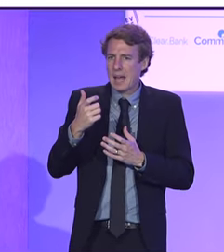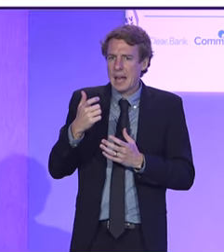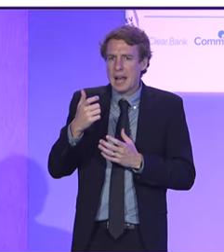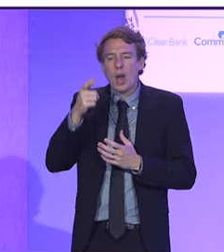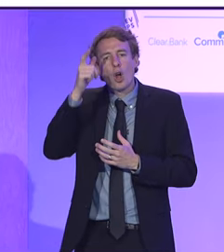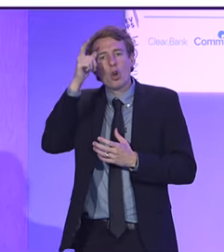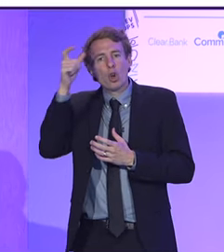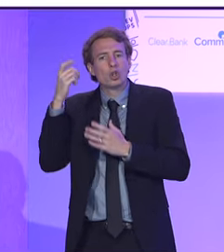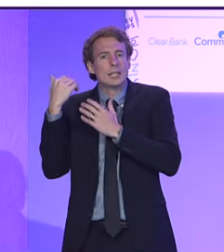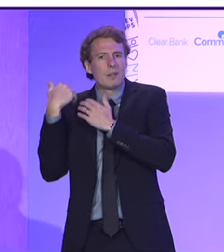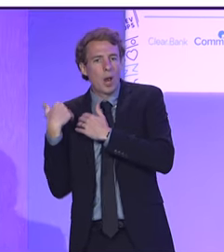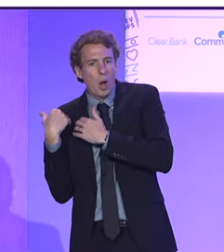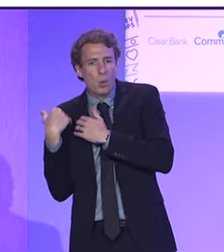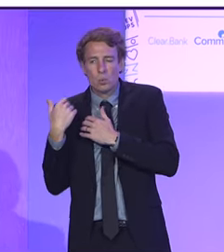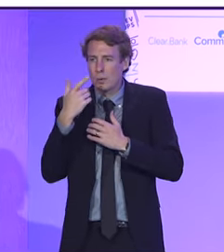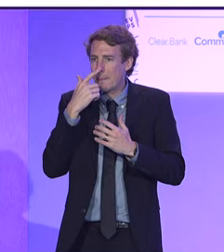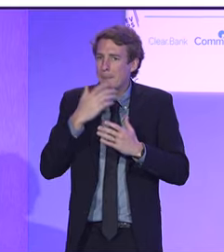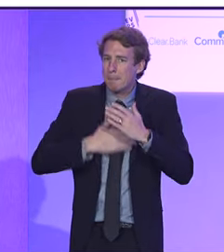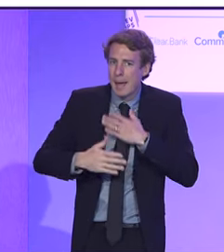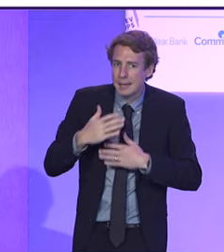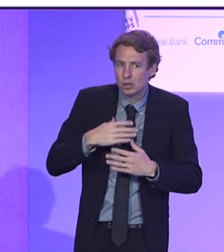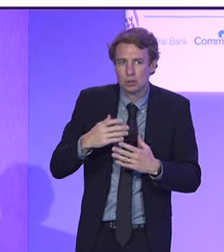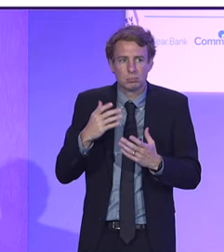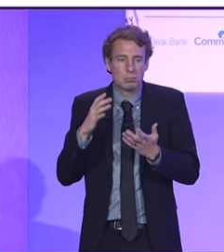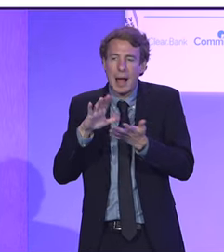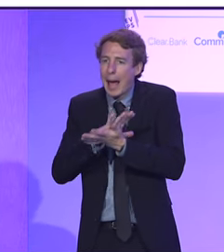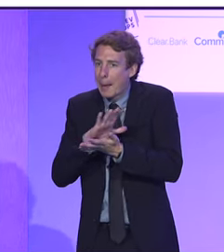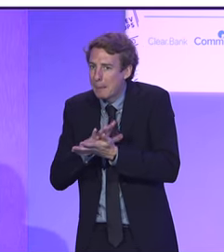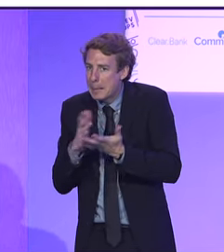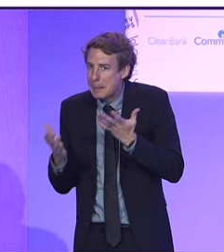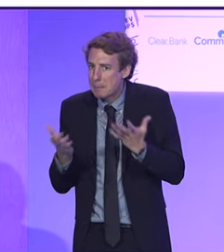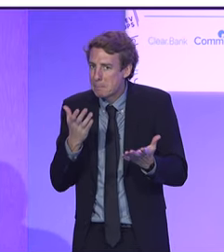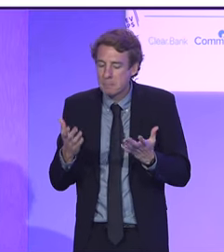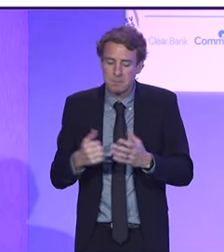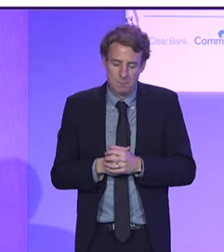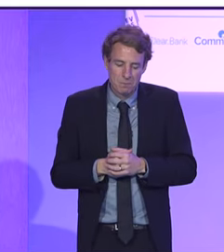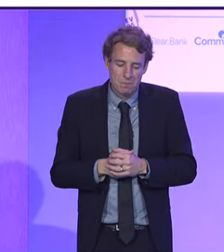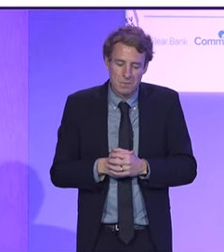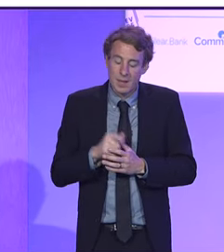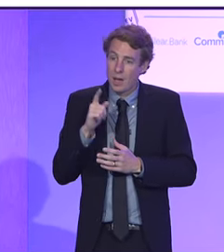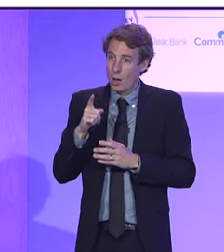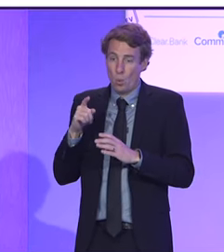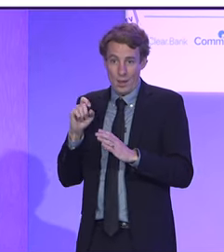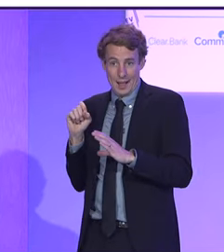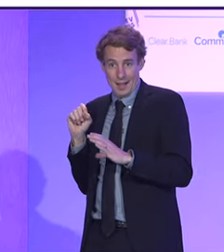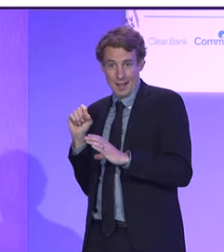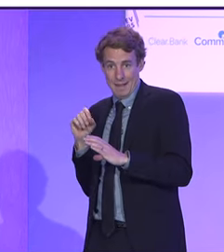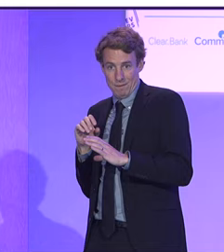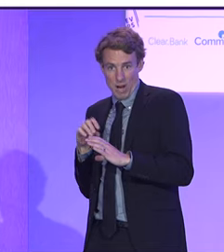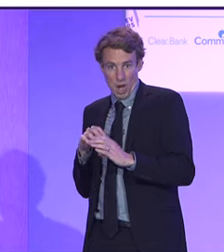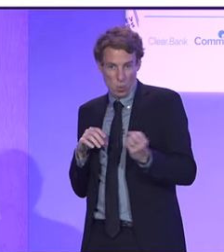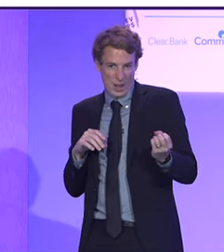or patience or happiness. Then you have inflows and outflows. These are elements that are